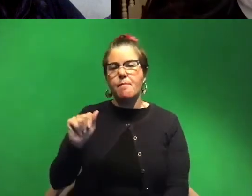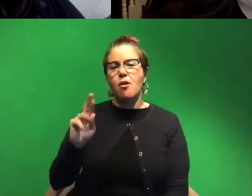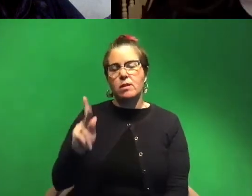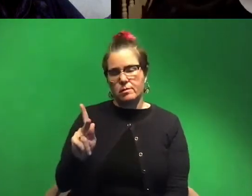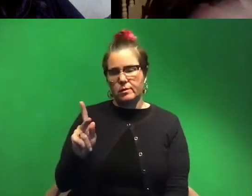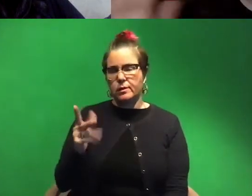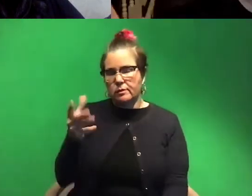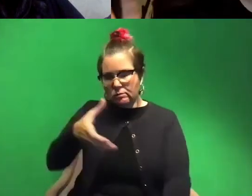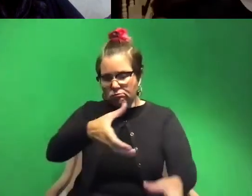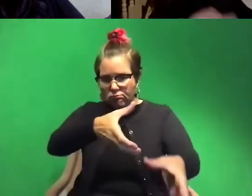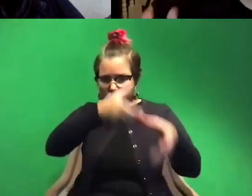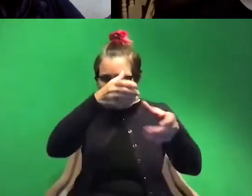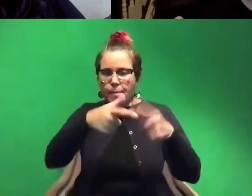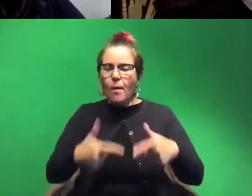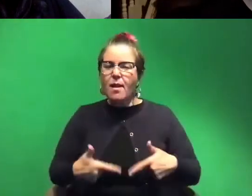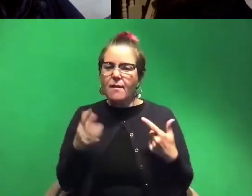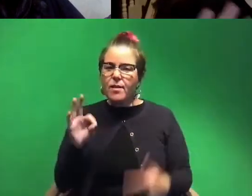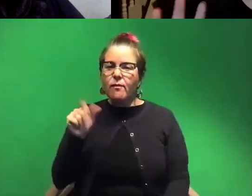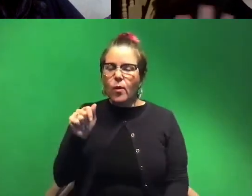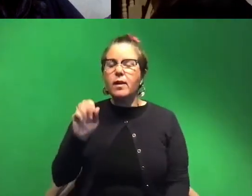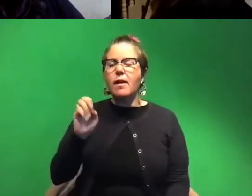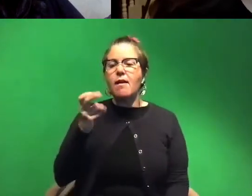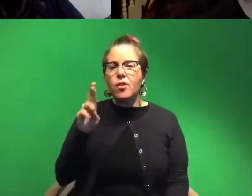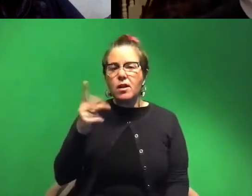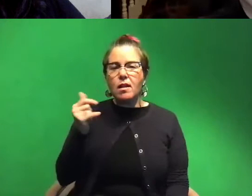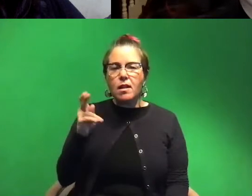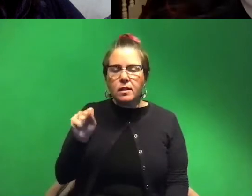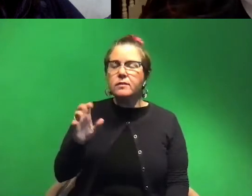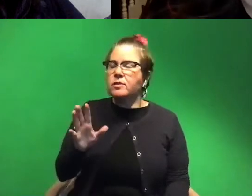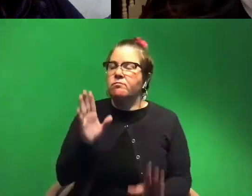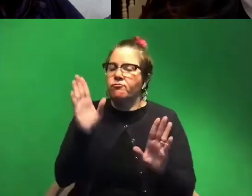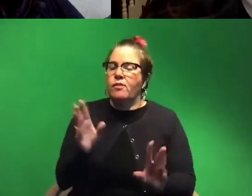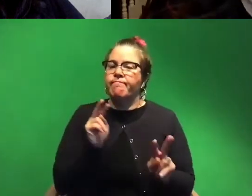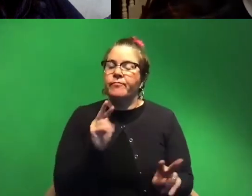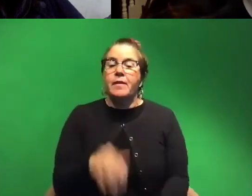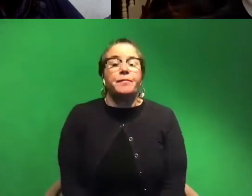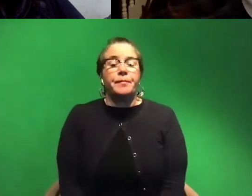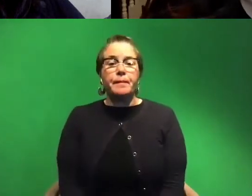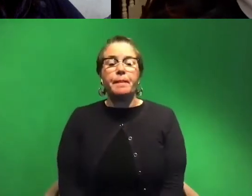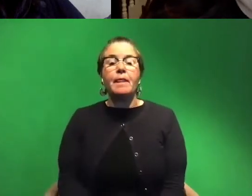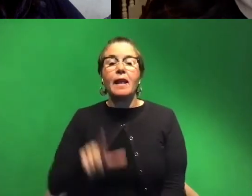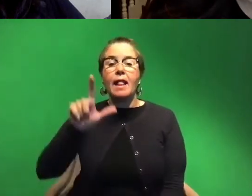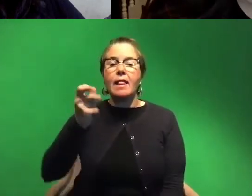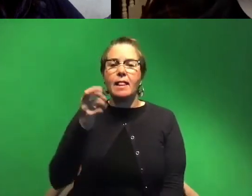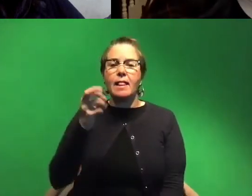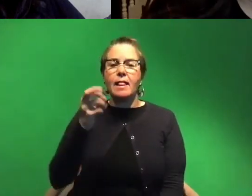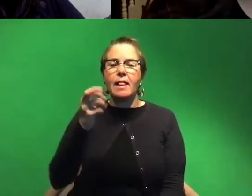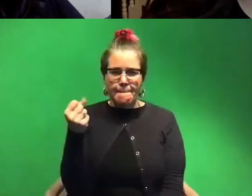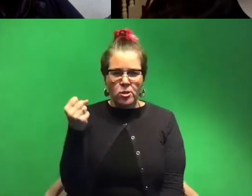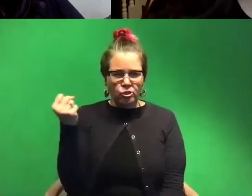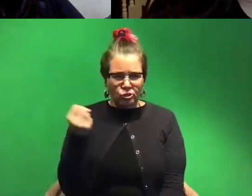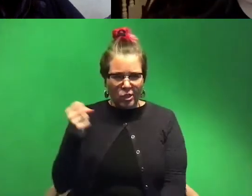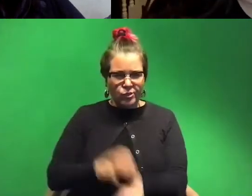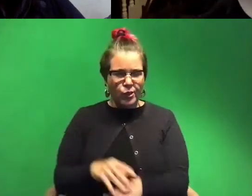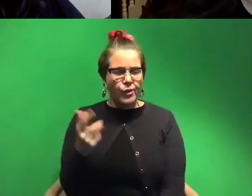much about life in Florida and the Everglades, and it's going to be great. We're going to be talking about lasers and milkshakes on the